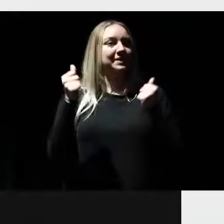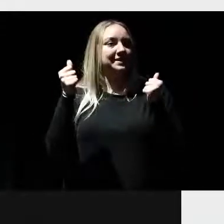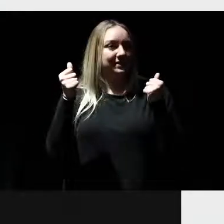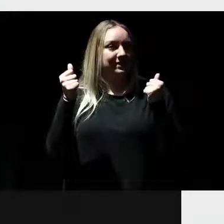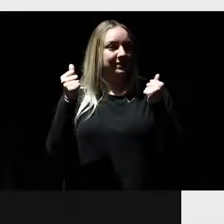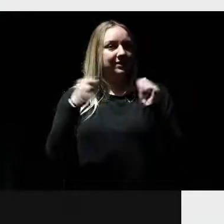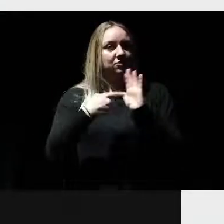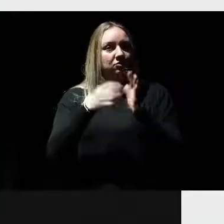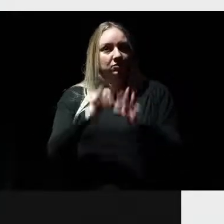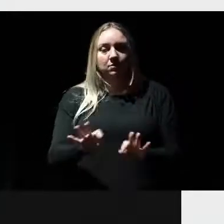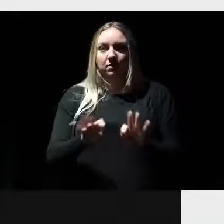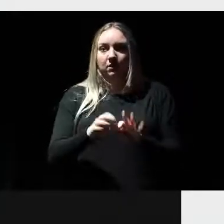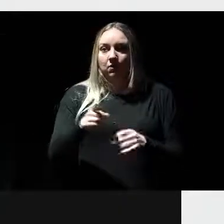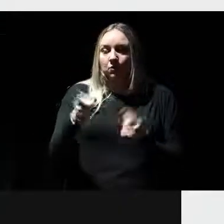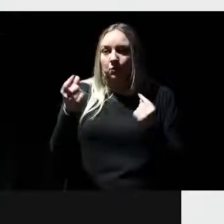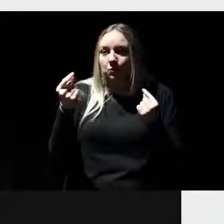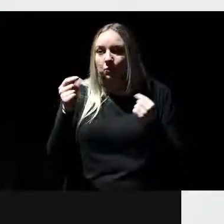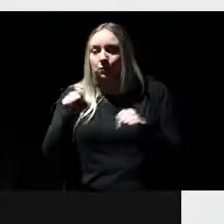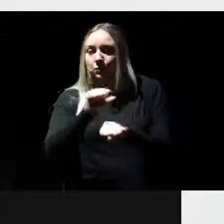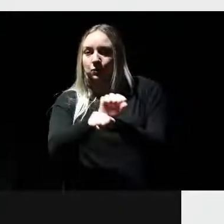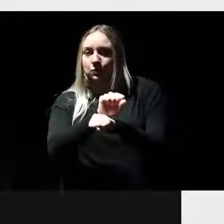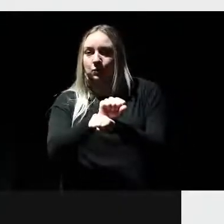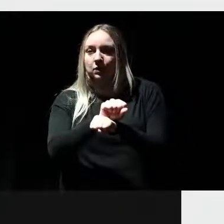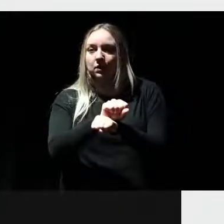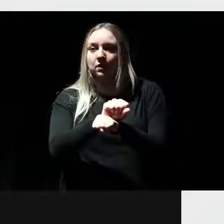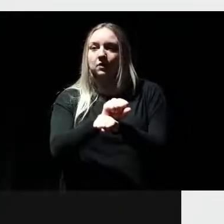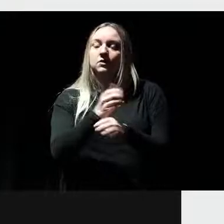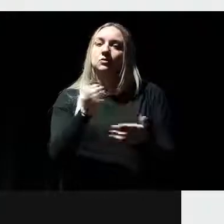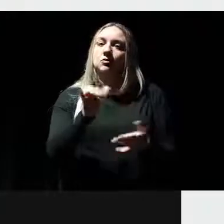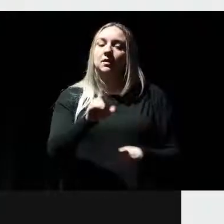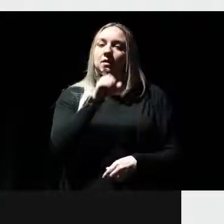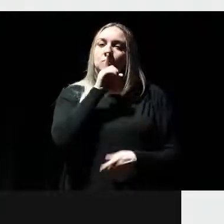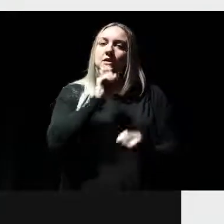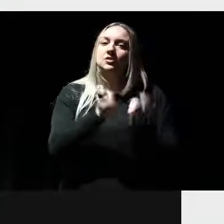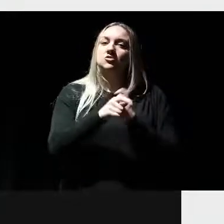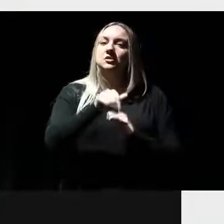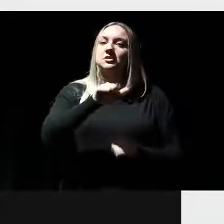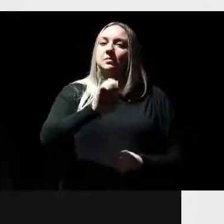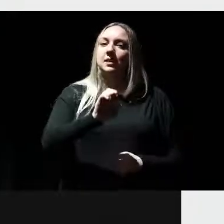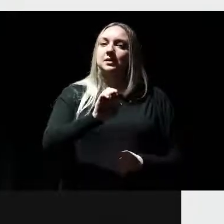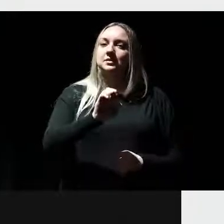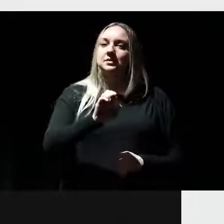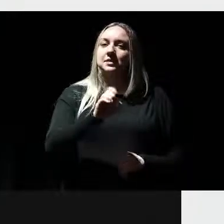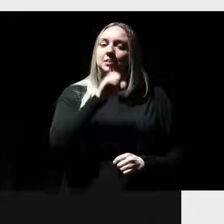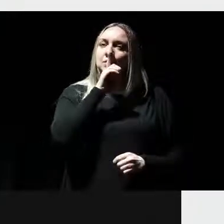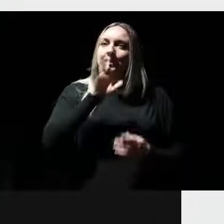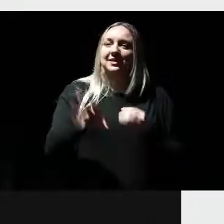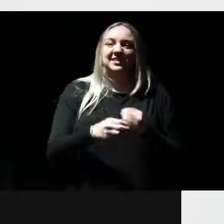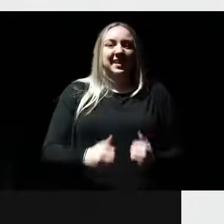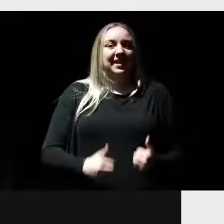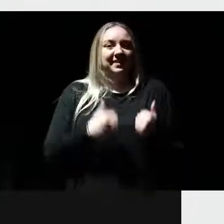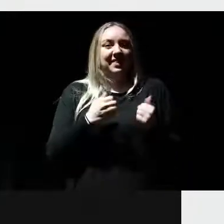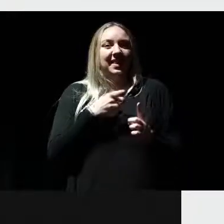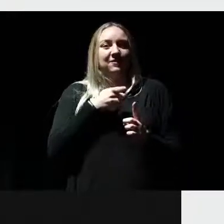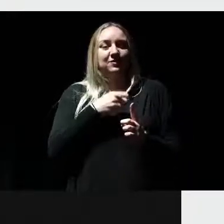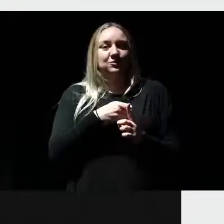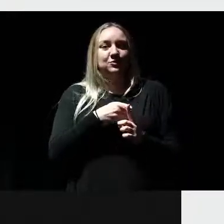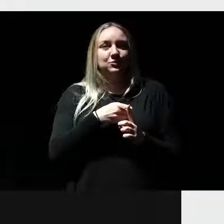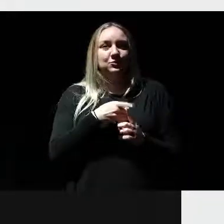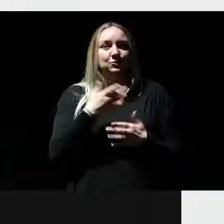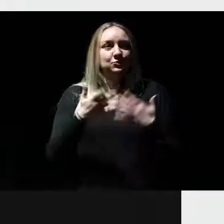design sessions that bring a great deal of vitality and life to the day in, day out